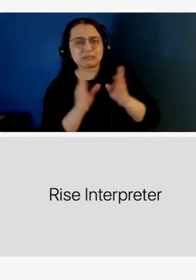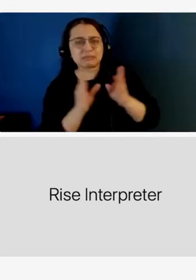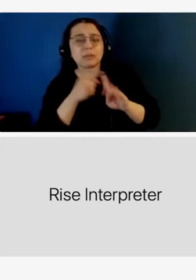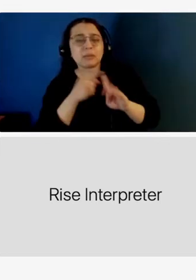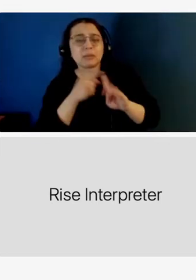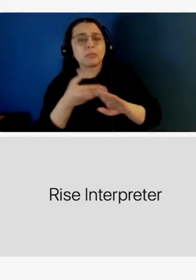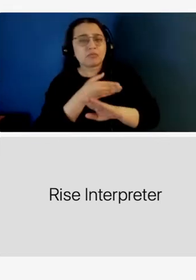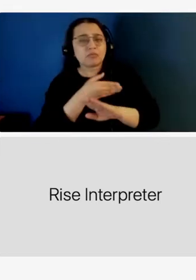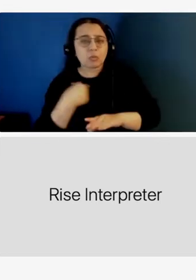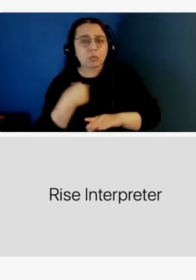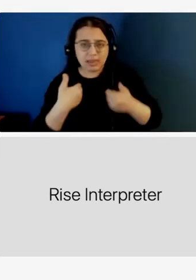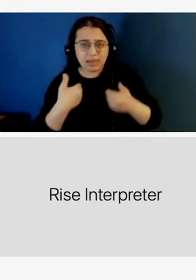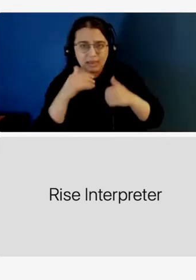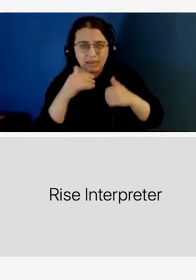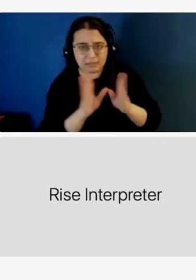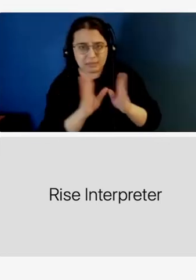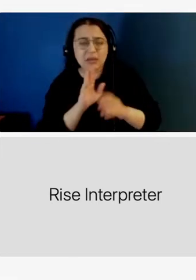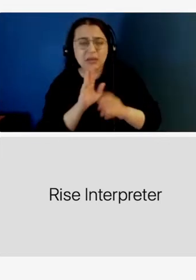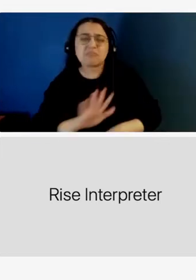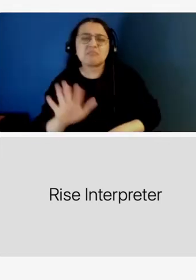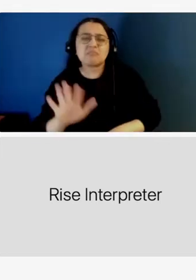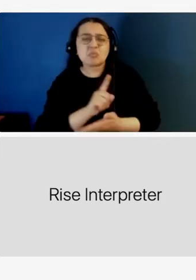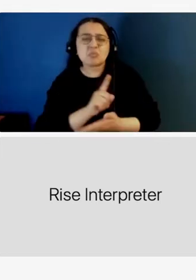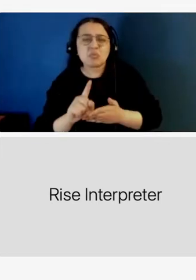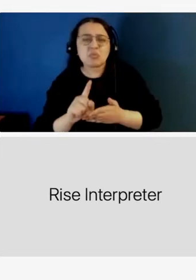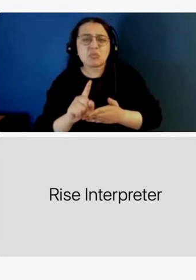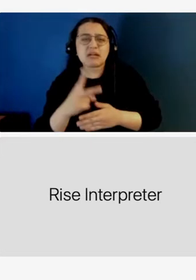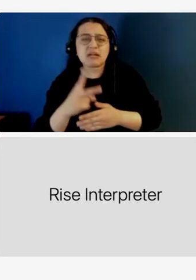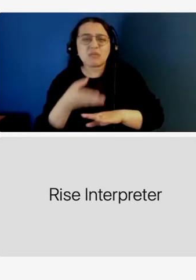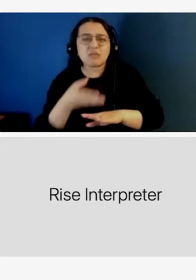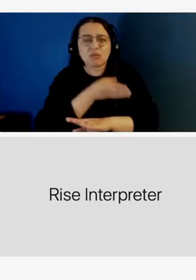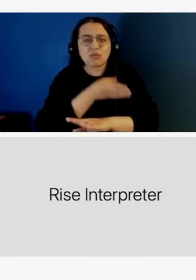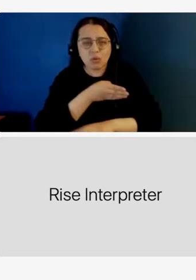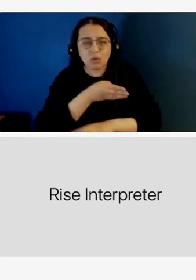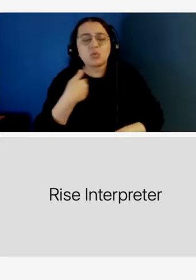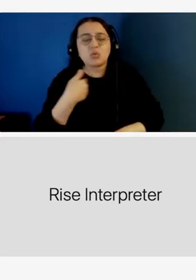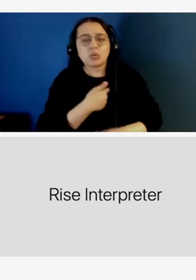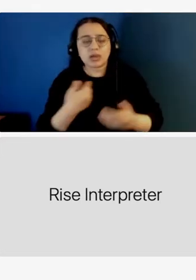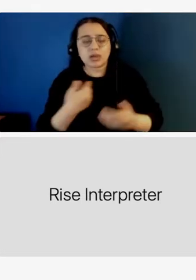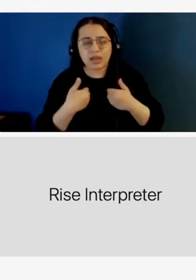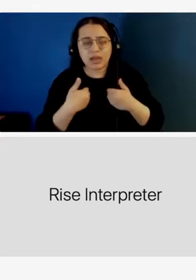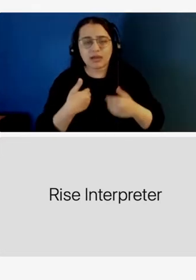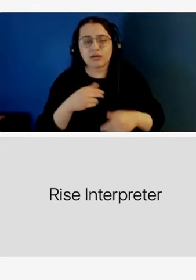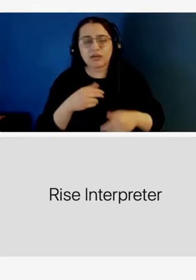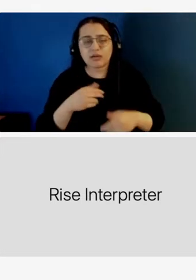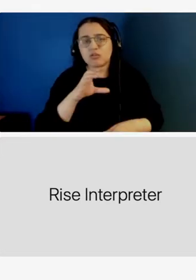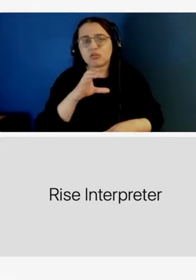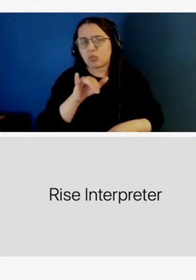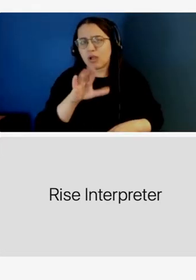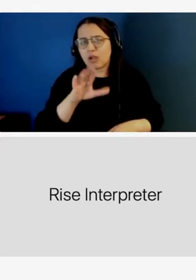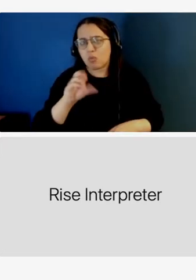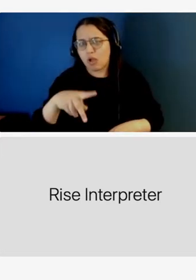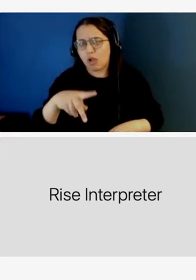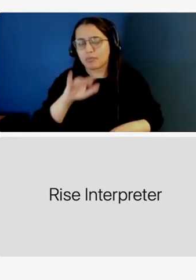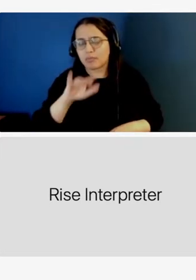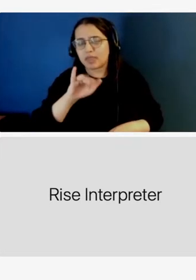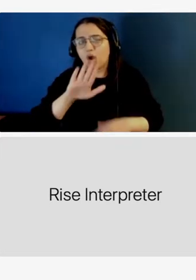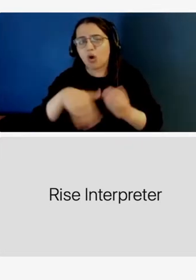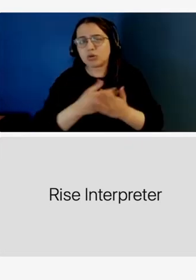week and a half before, we had the CRIROP, the all staff in service, and they